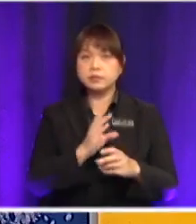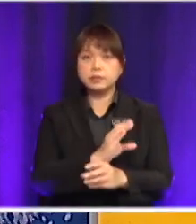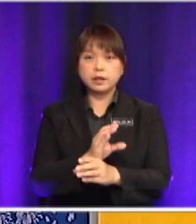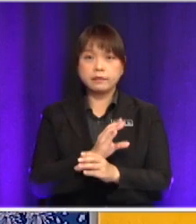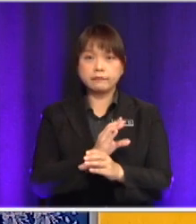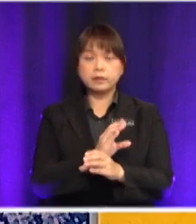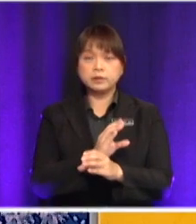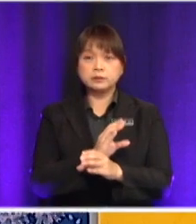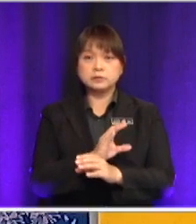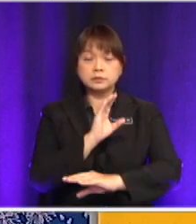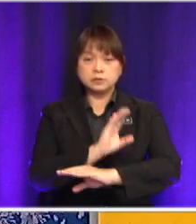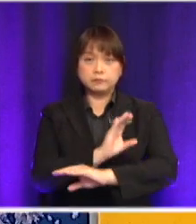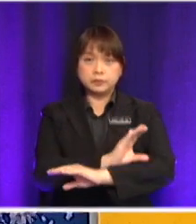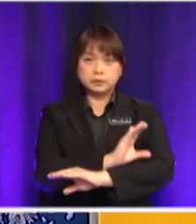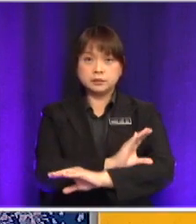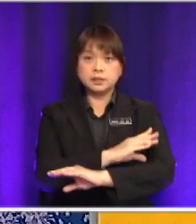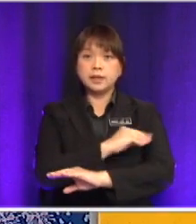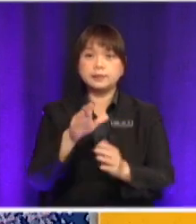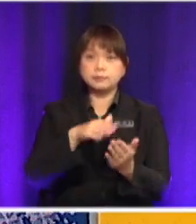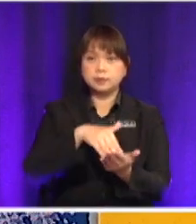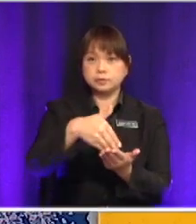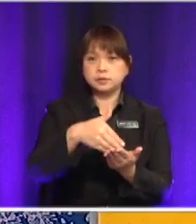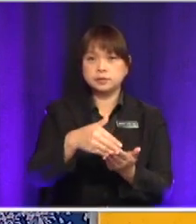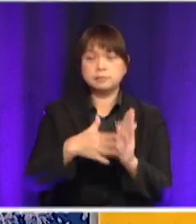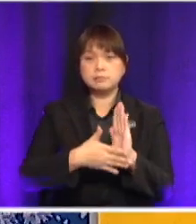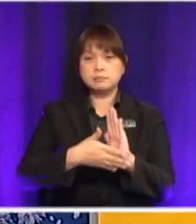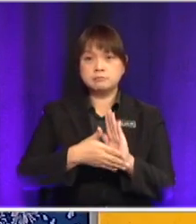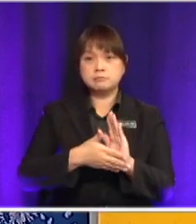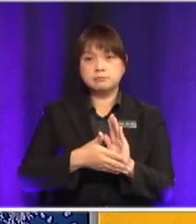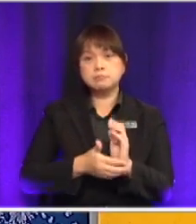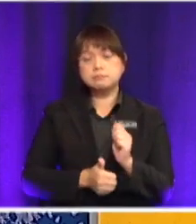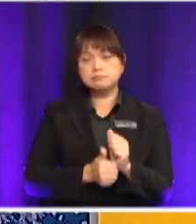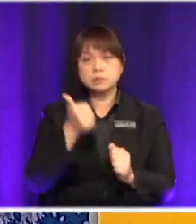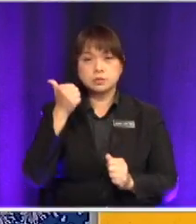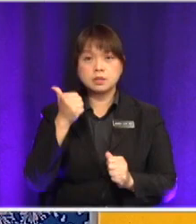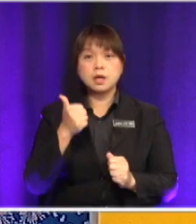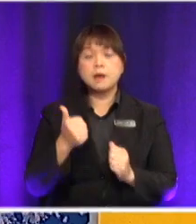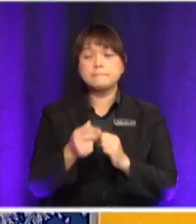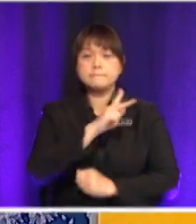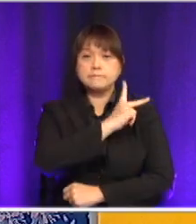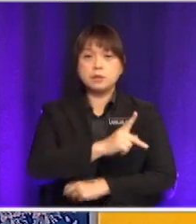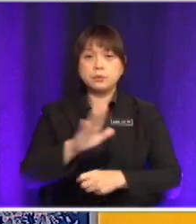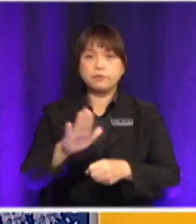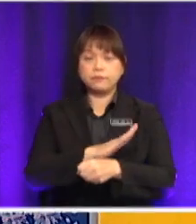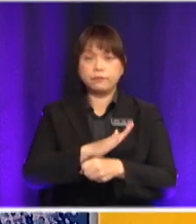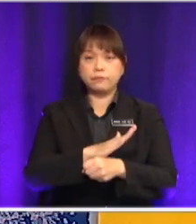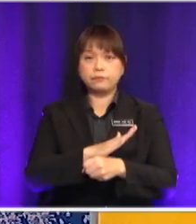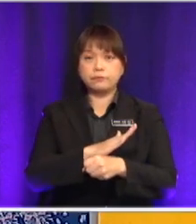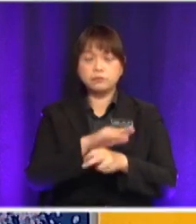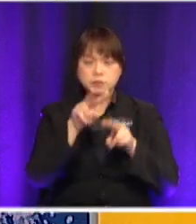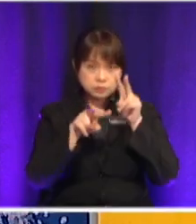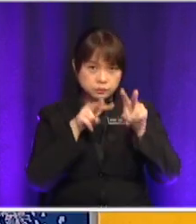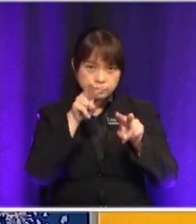desktop computer, in my opinion, is one of the most powerful surveillance tool that one can use, especially if the specs is